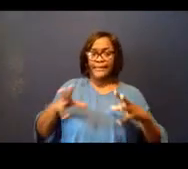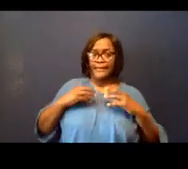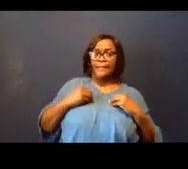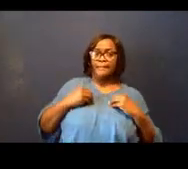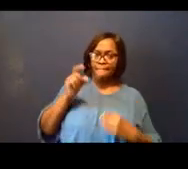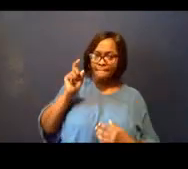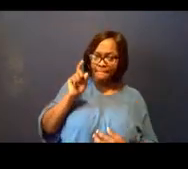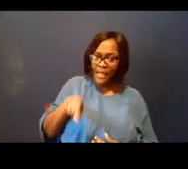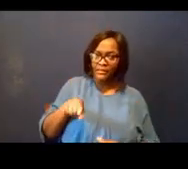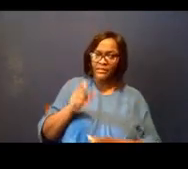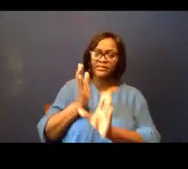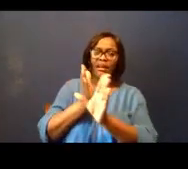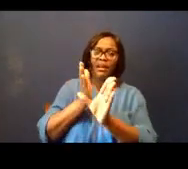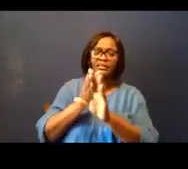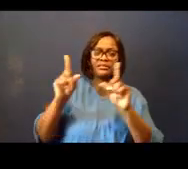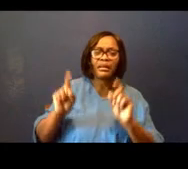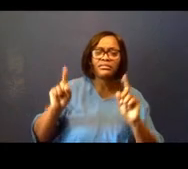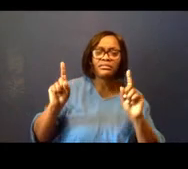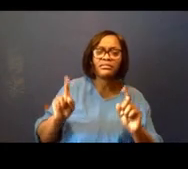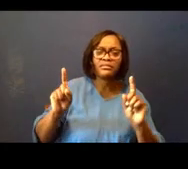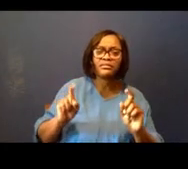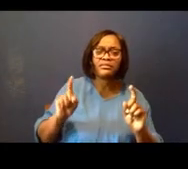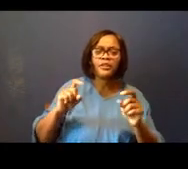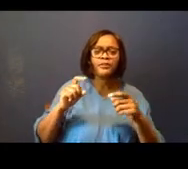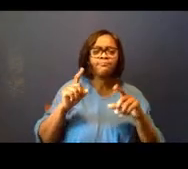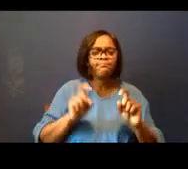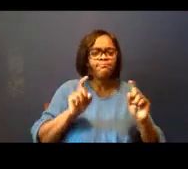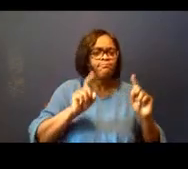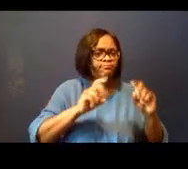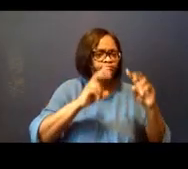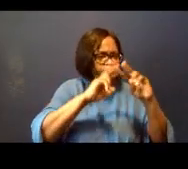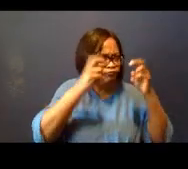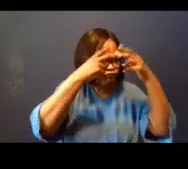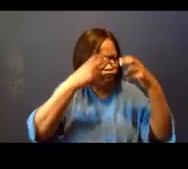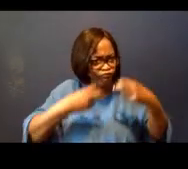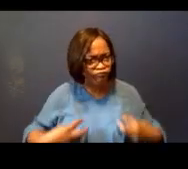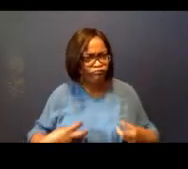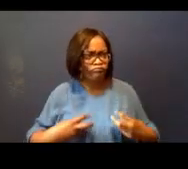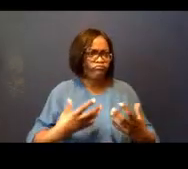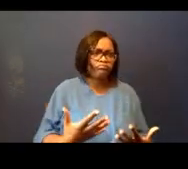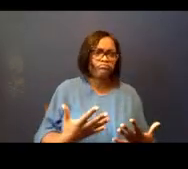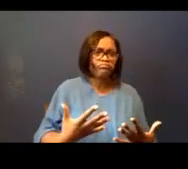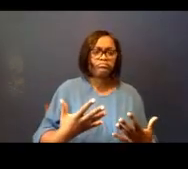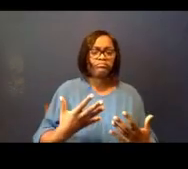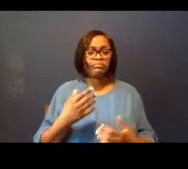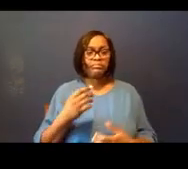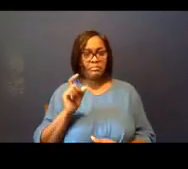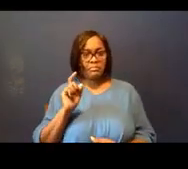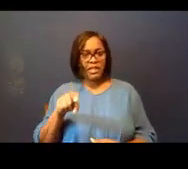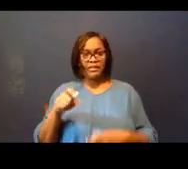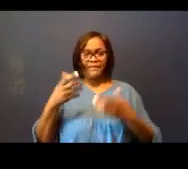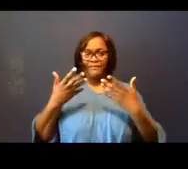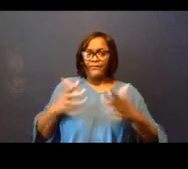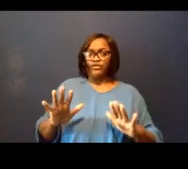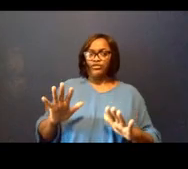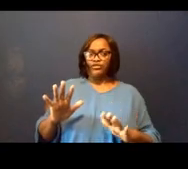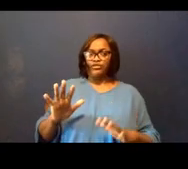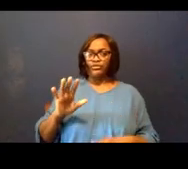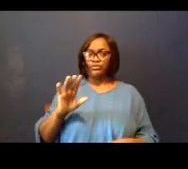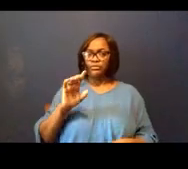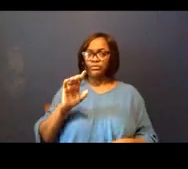Basically because there weren't any services out here